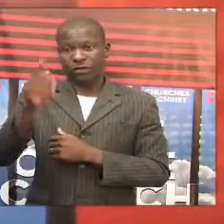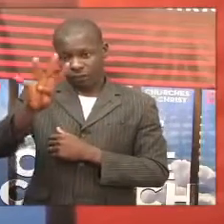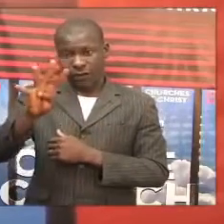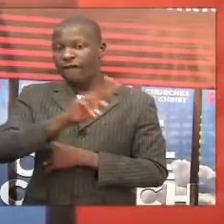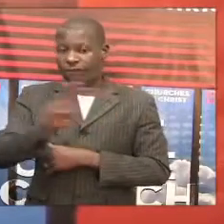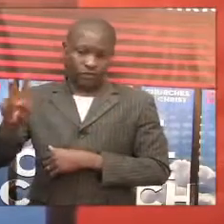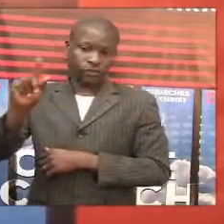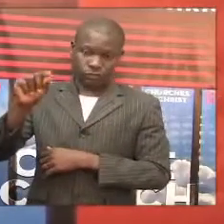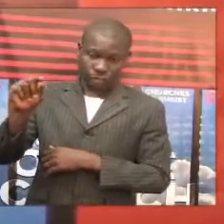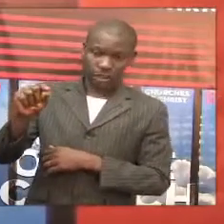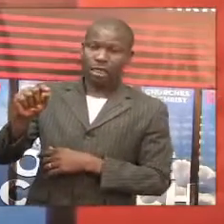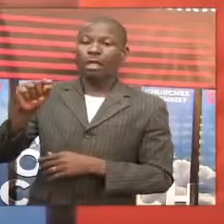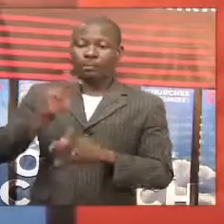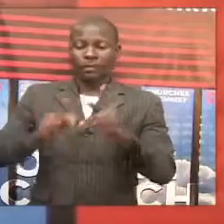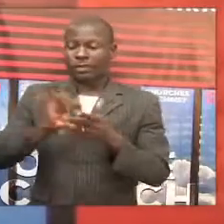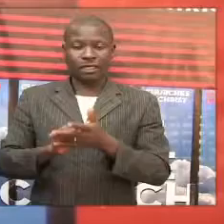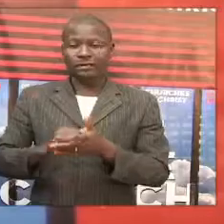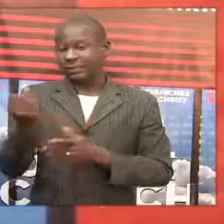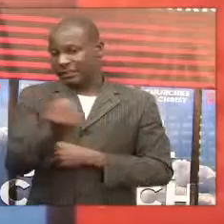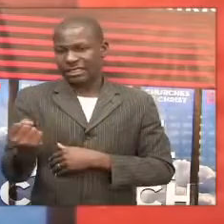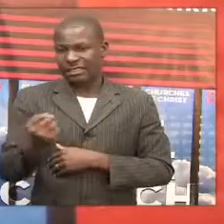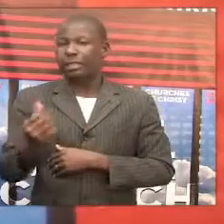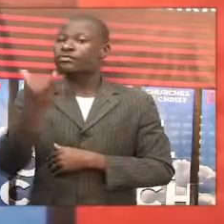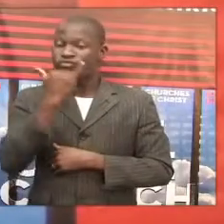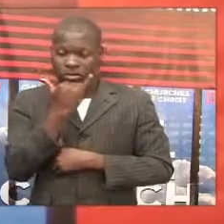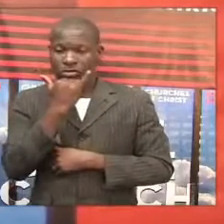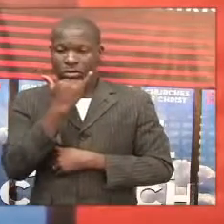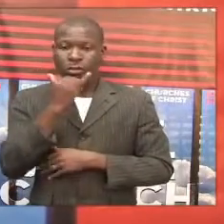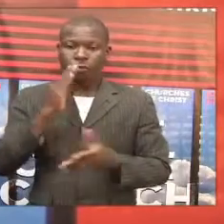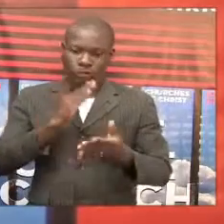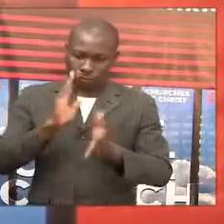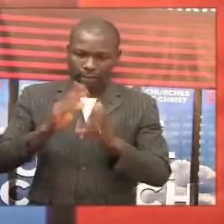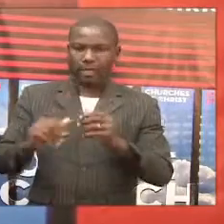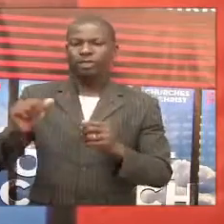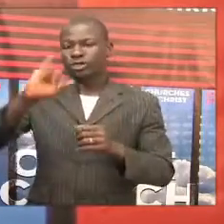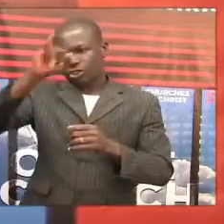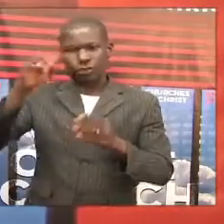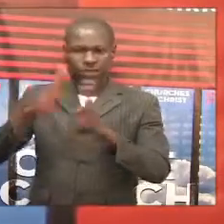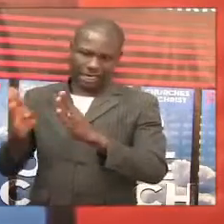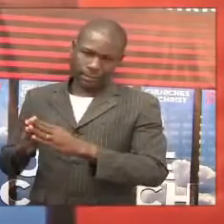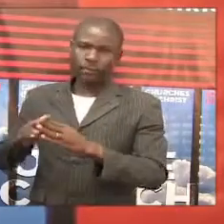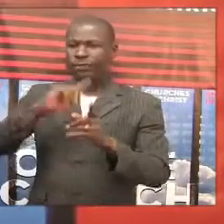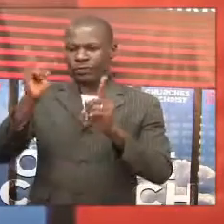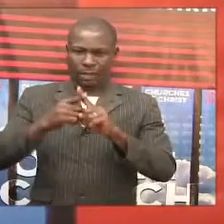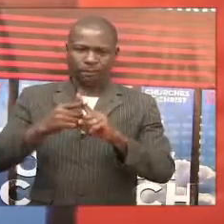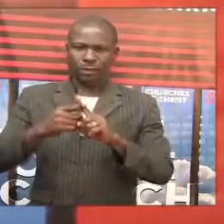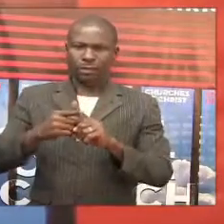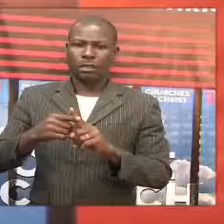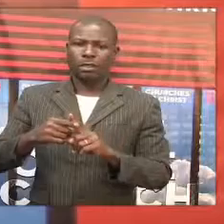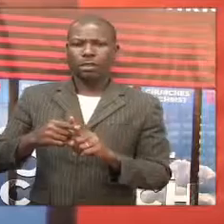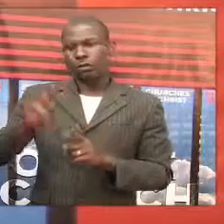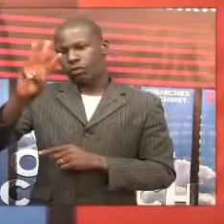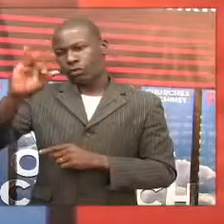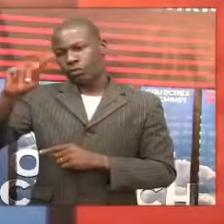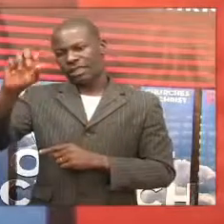it was talking about the destruction of Jerusalem. Winter and Sabbath, no, mo flight.